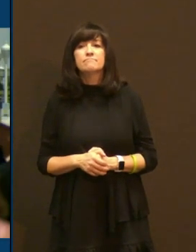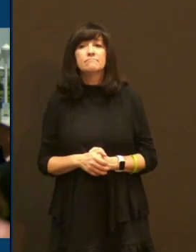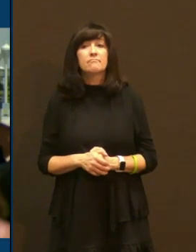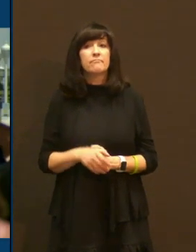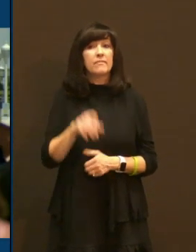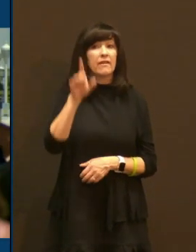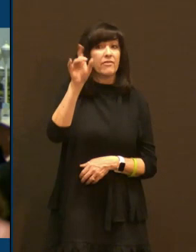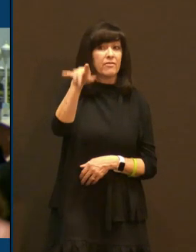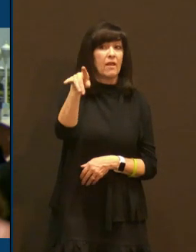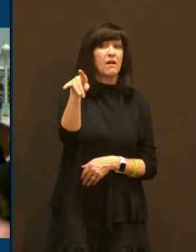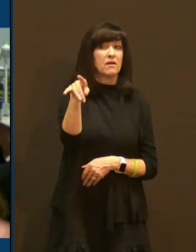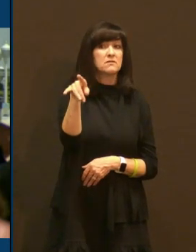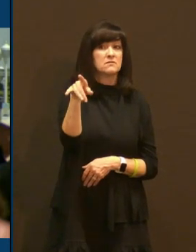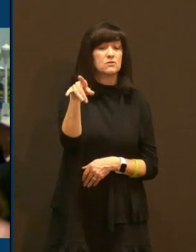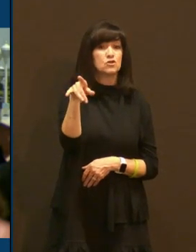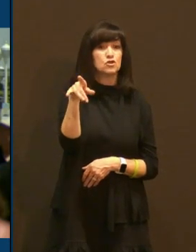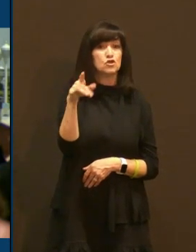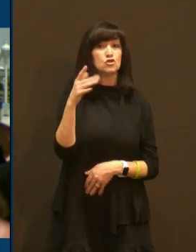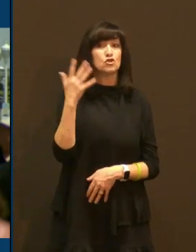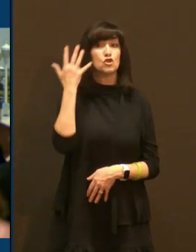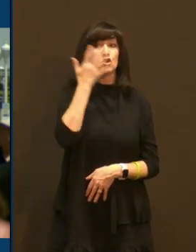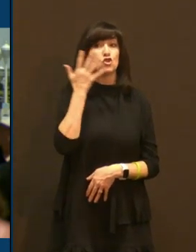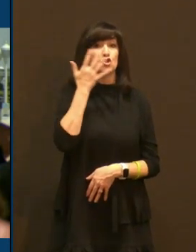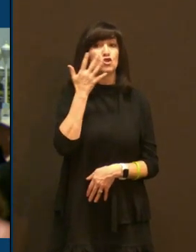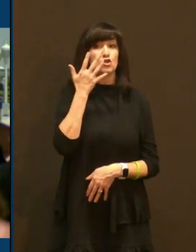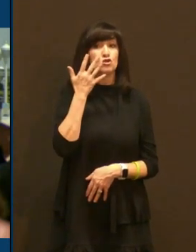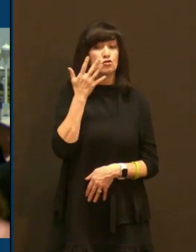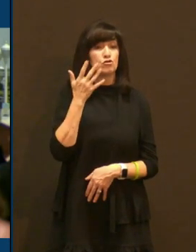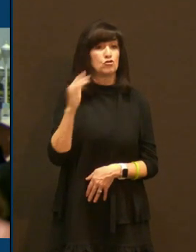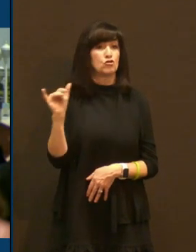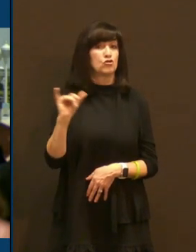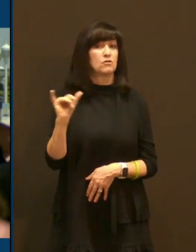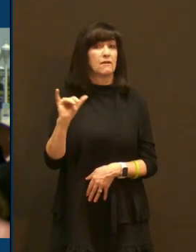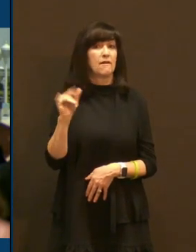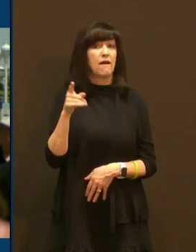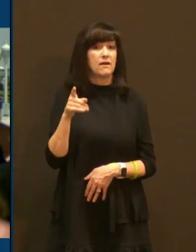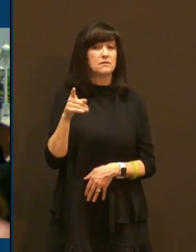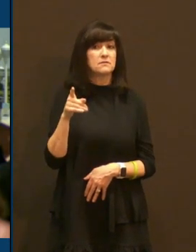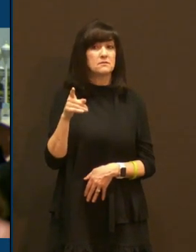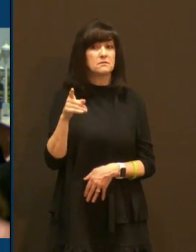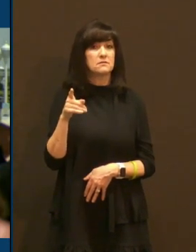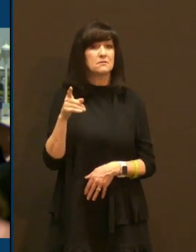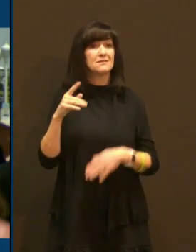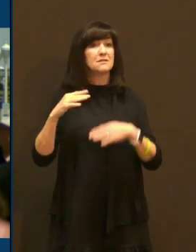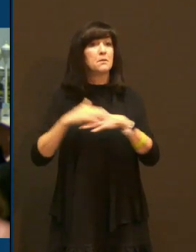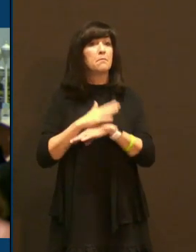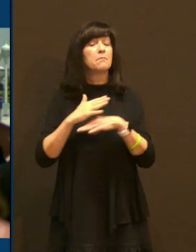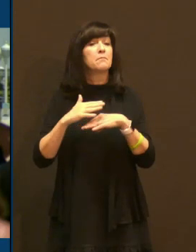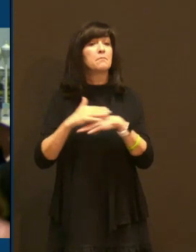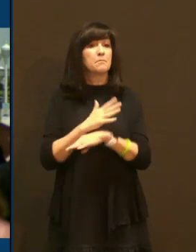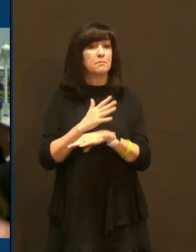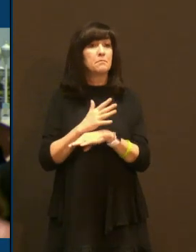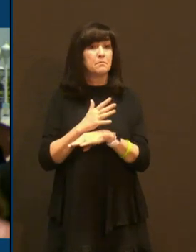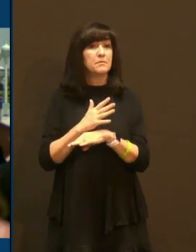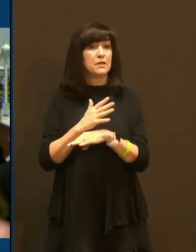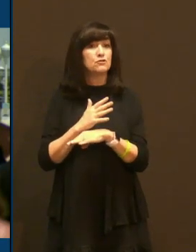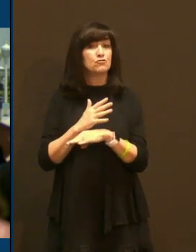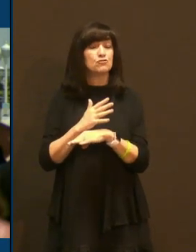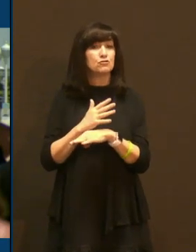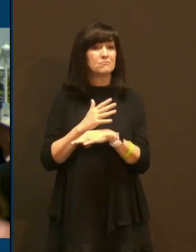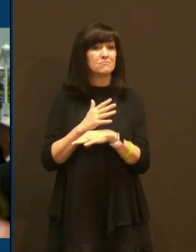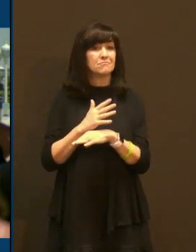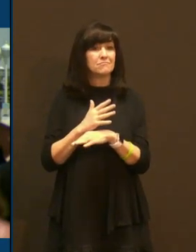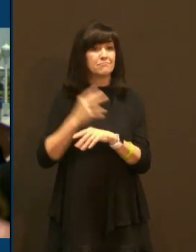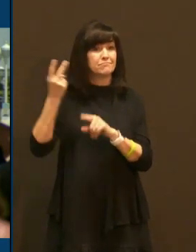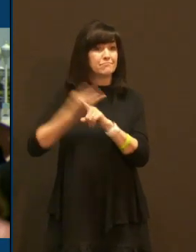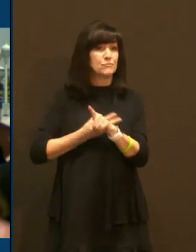looks more like what we saw, not so much on the boardwalk, but on the beaches on the weekend before St. Patrick's Day, and